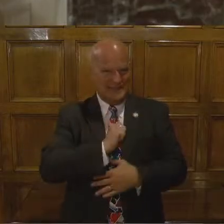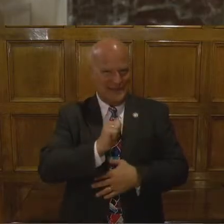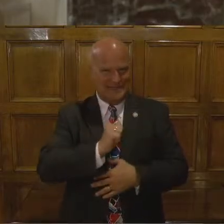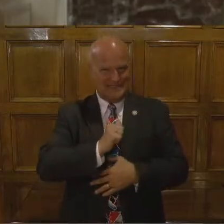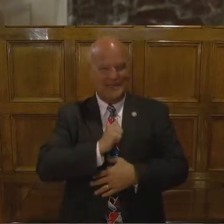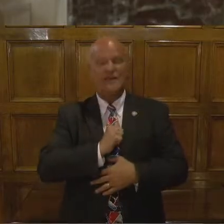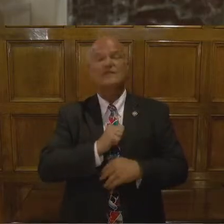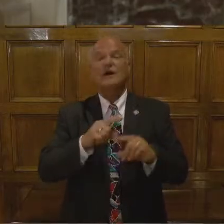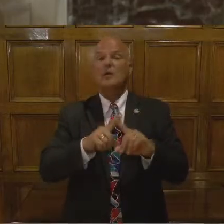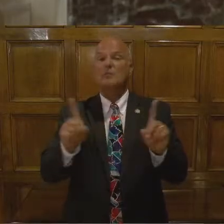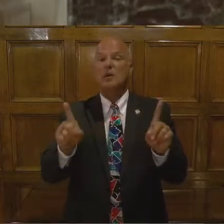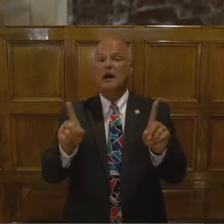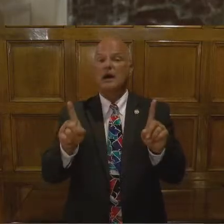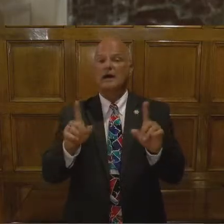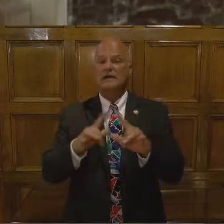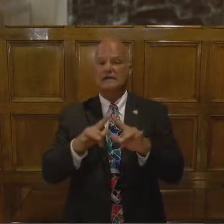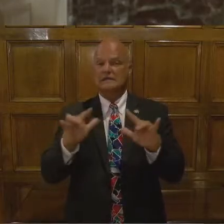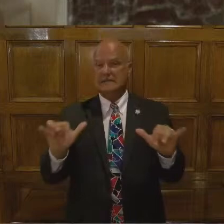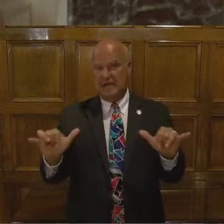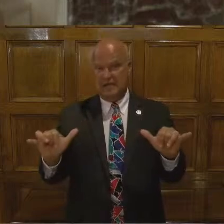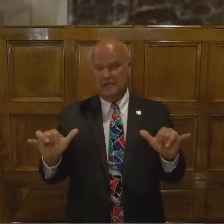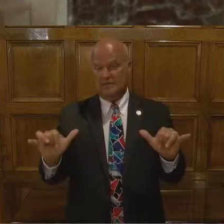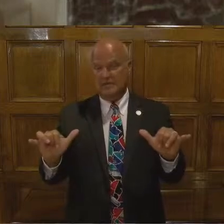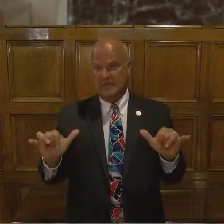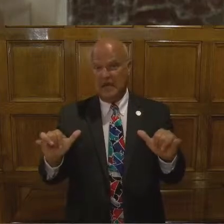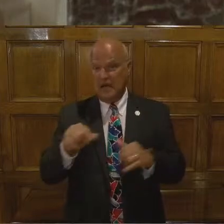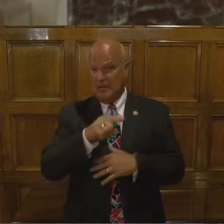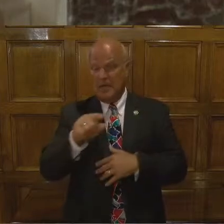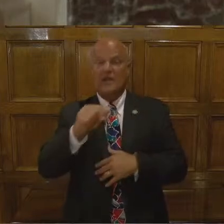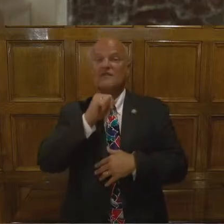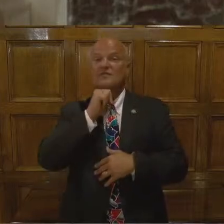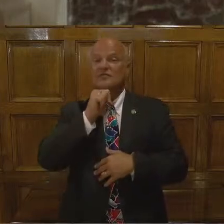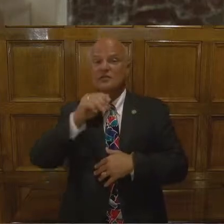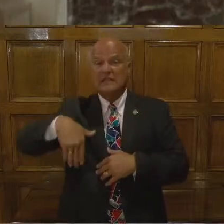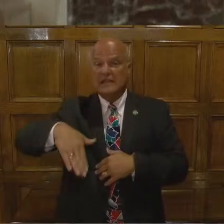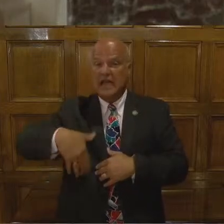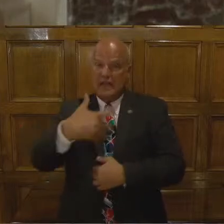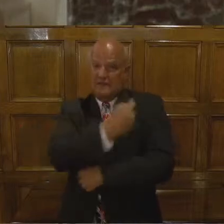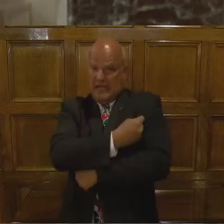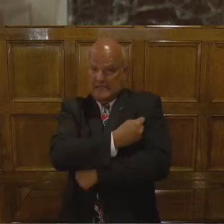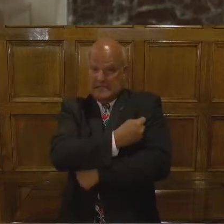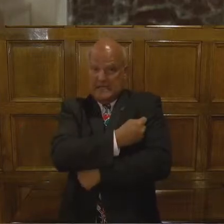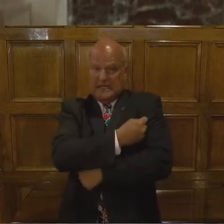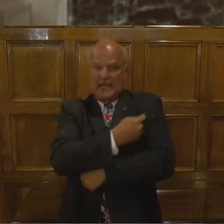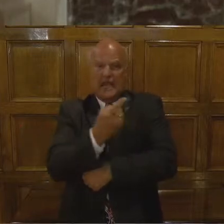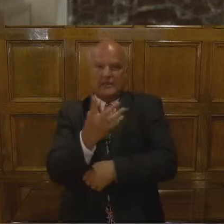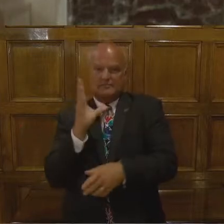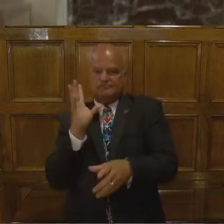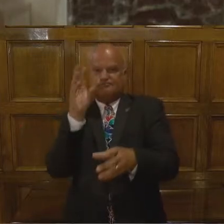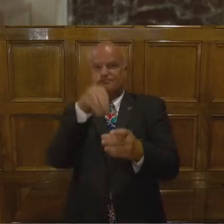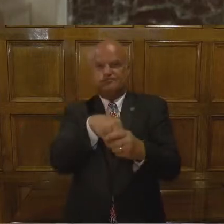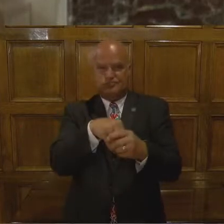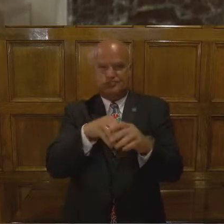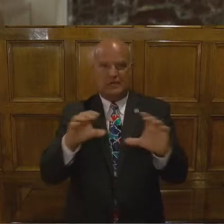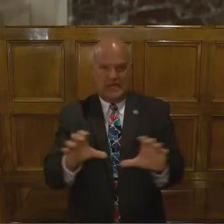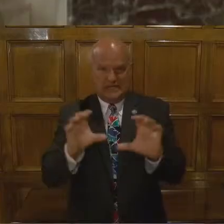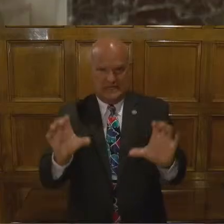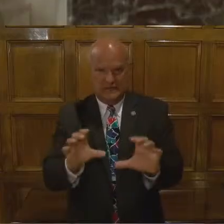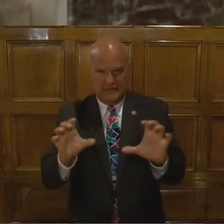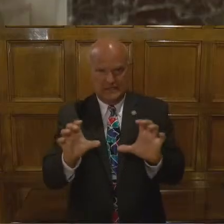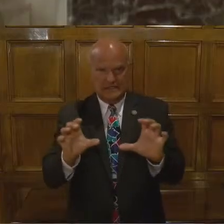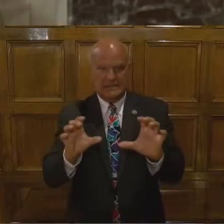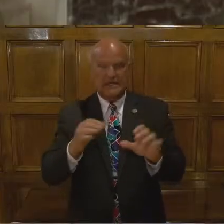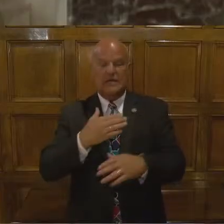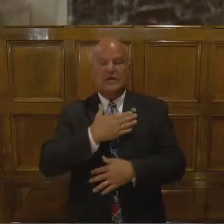well. But at the same time, if you are not vaccinated and you're going to be participating in those activities,